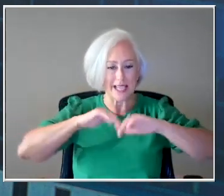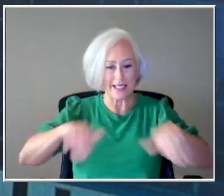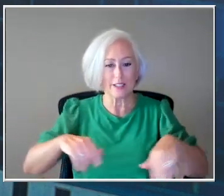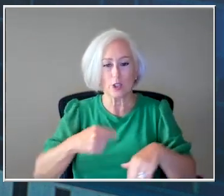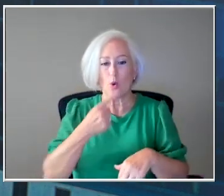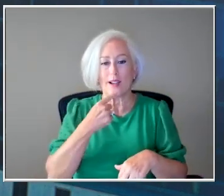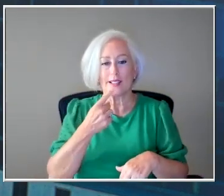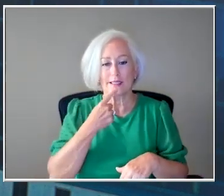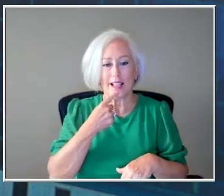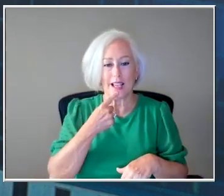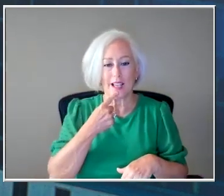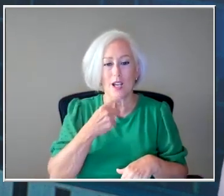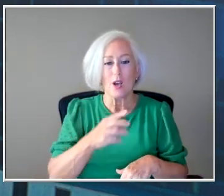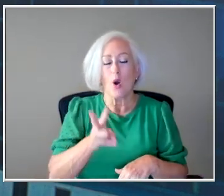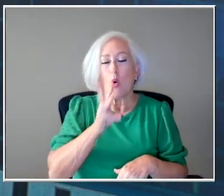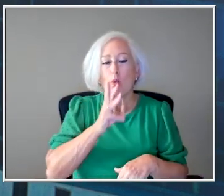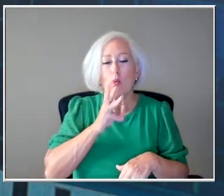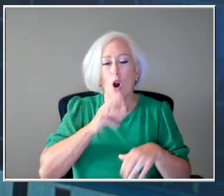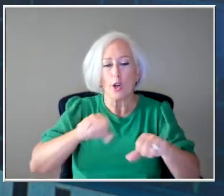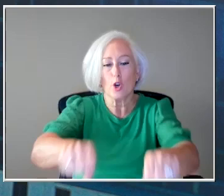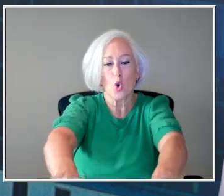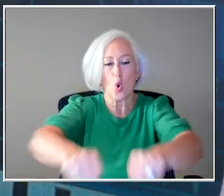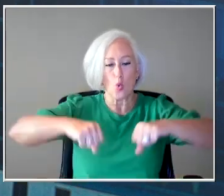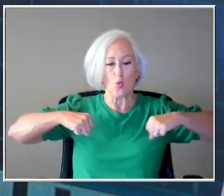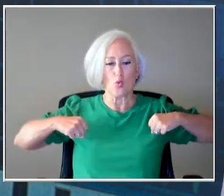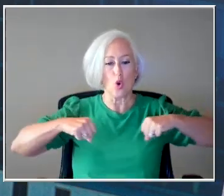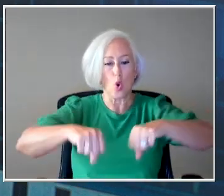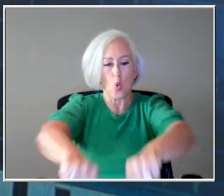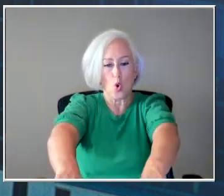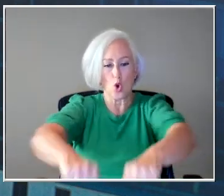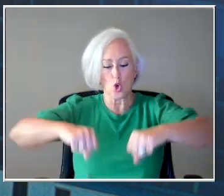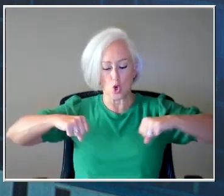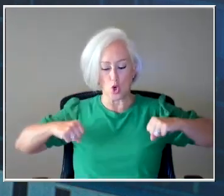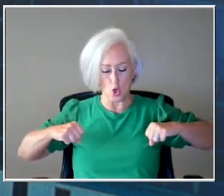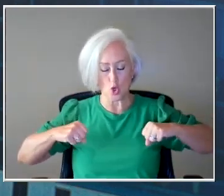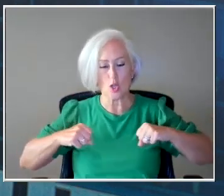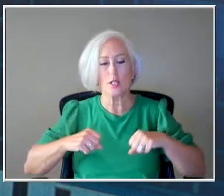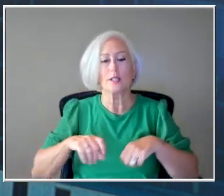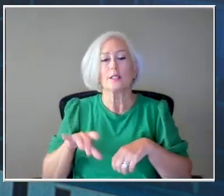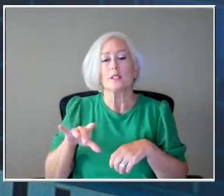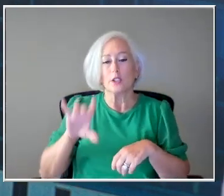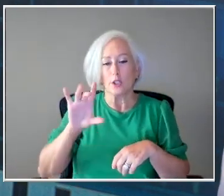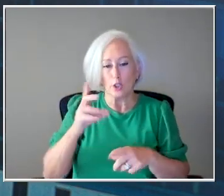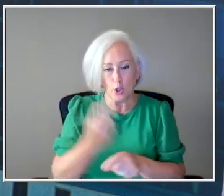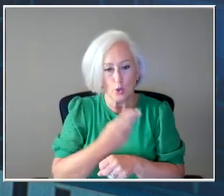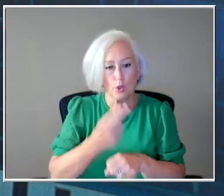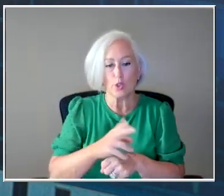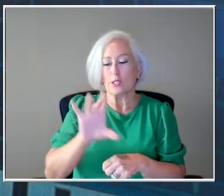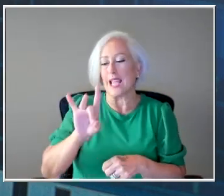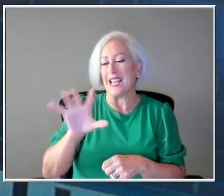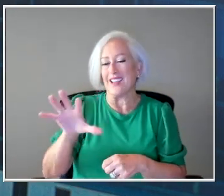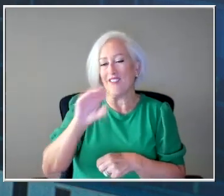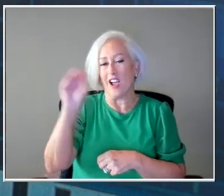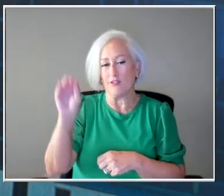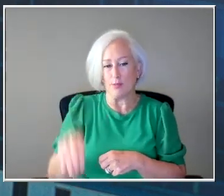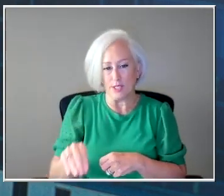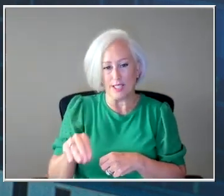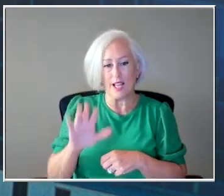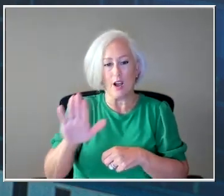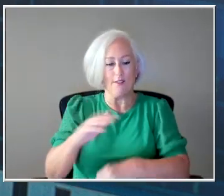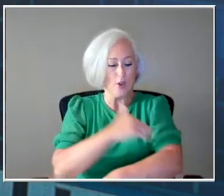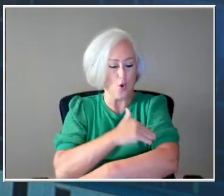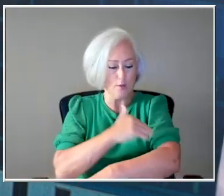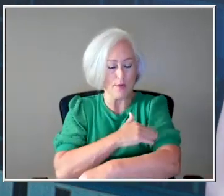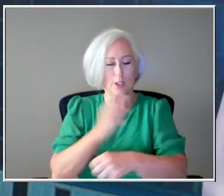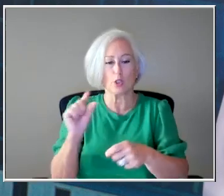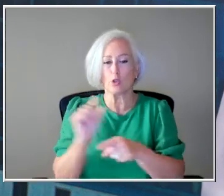rower, which replicates rowing a boat, but it uses 80% of your muscle groups, and gravity's not involved, so it's no stress in your ankles, hips, and knees. In